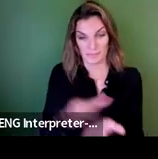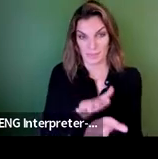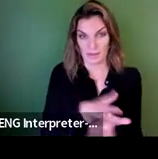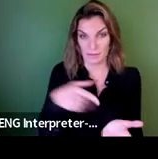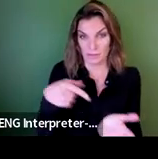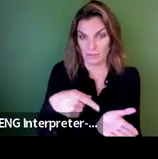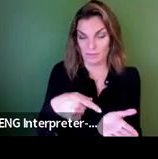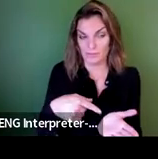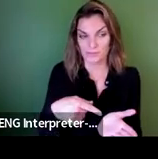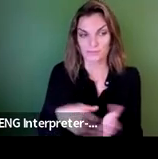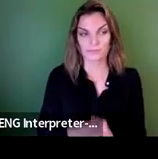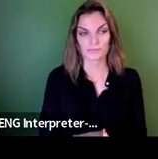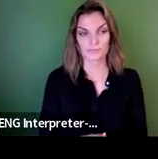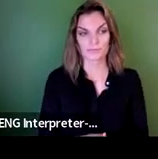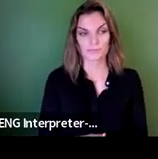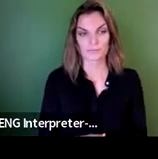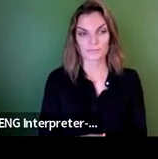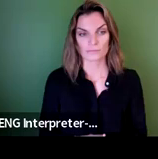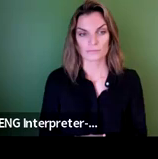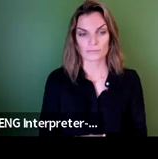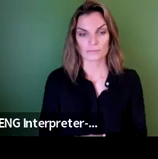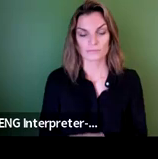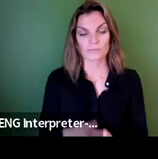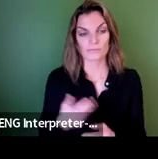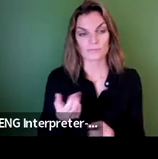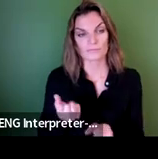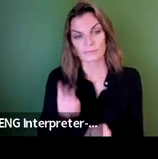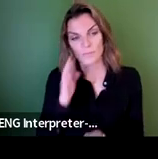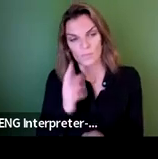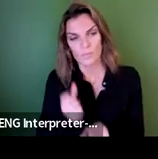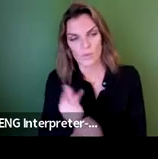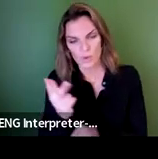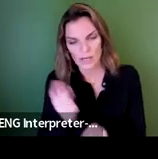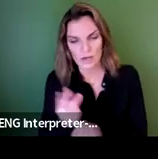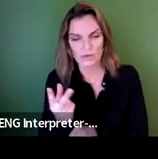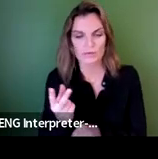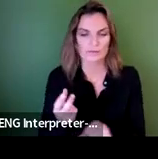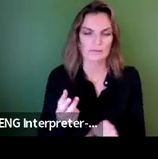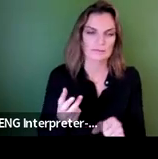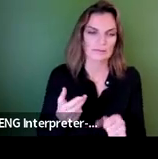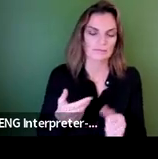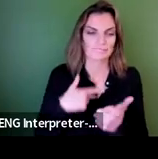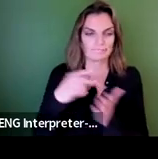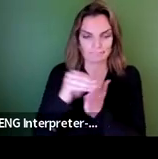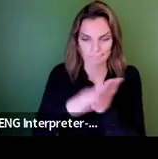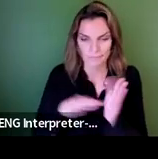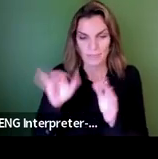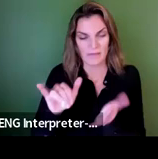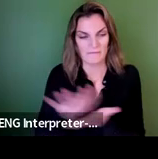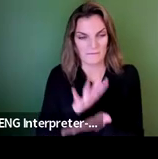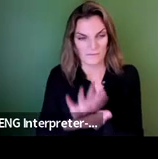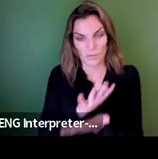just something you have to do every 3 years or a form you have to fill out. It really is a process in